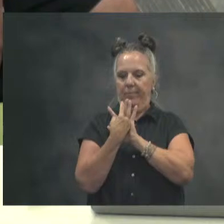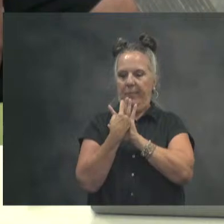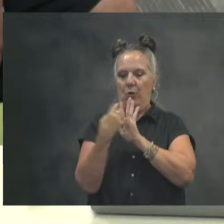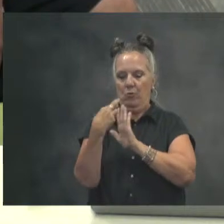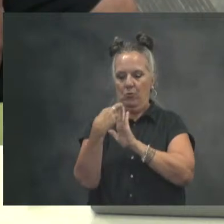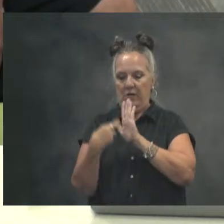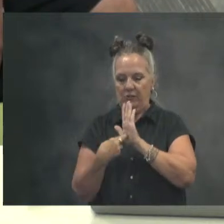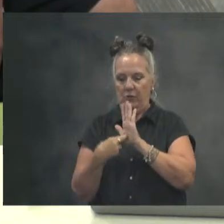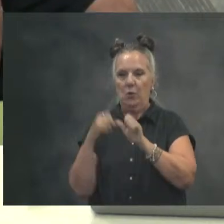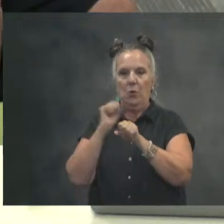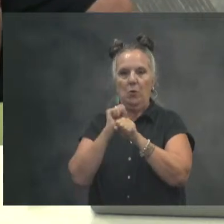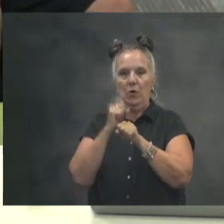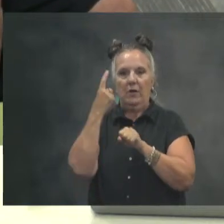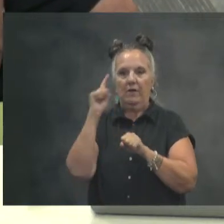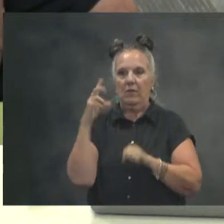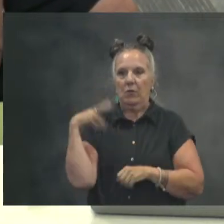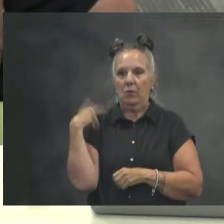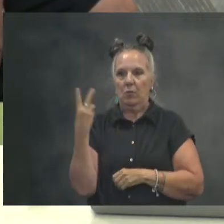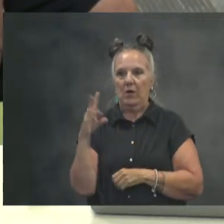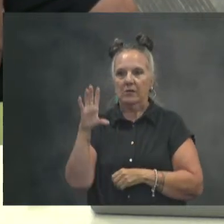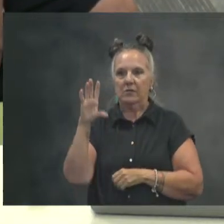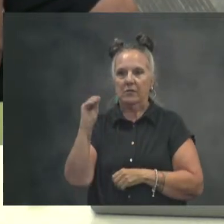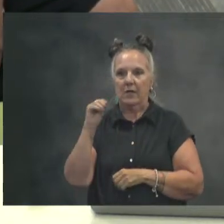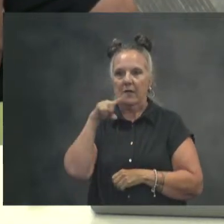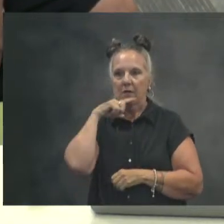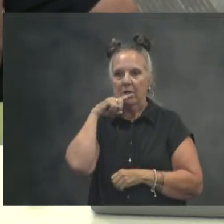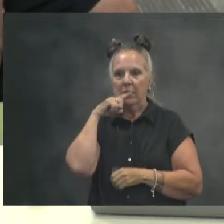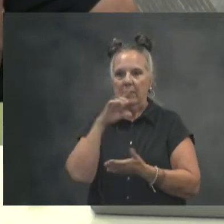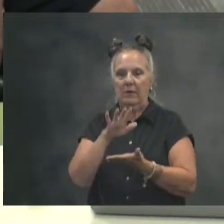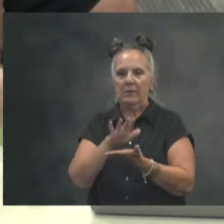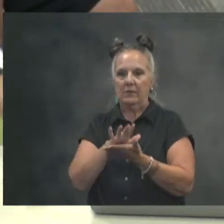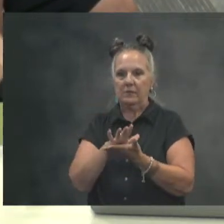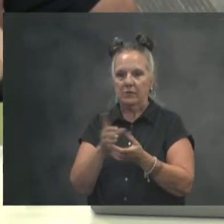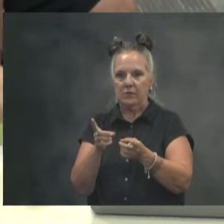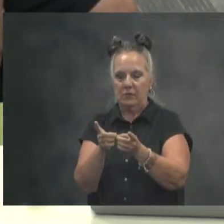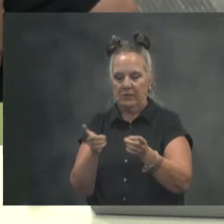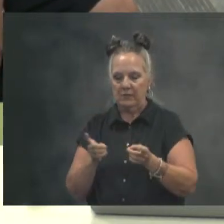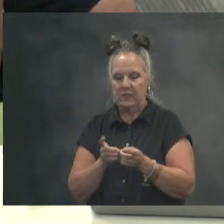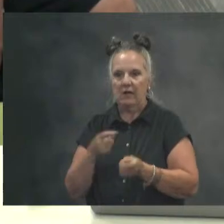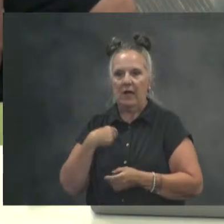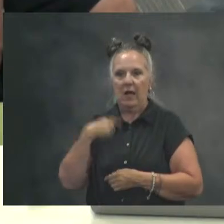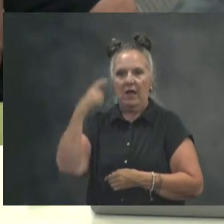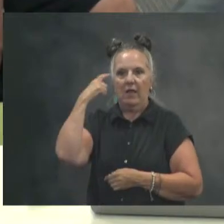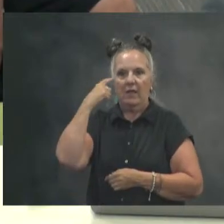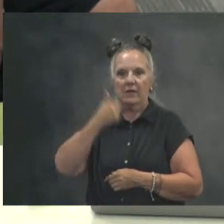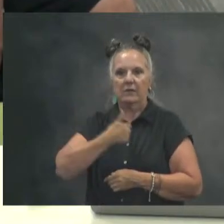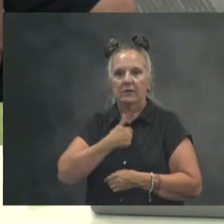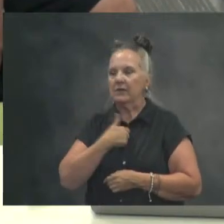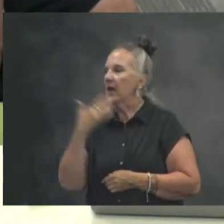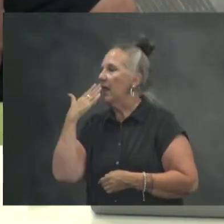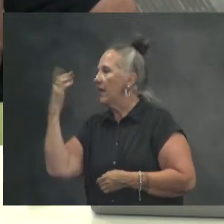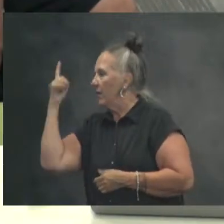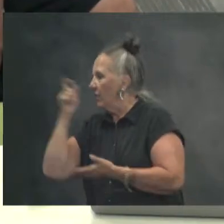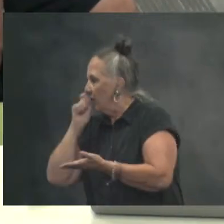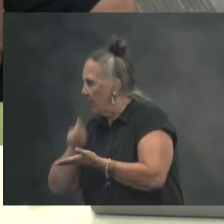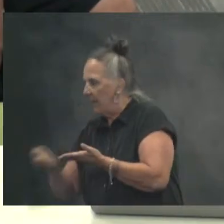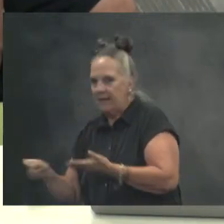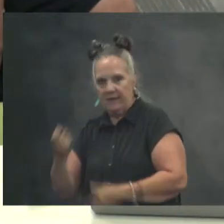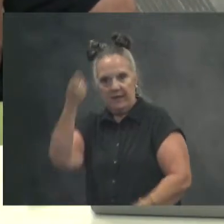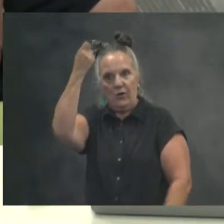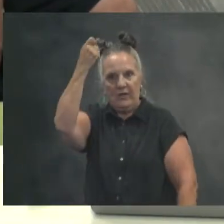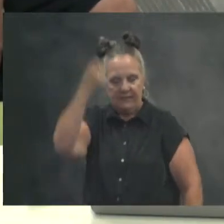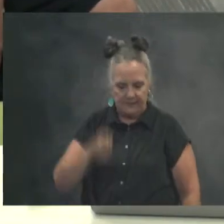offender, working for the Washington County Public School District. And I thought to myself, thank you for the pen, here it